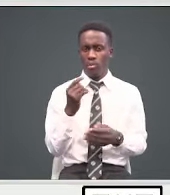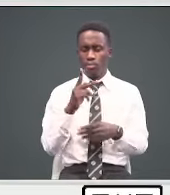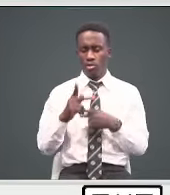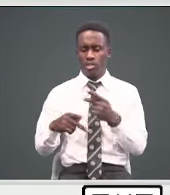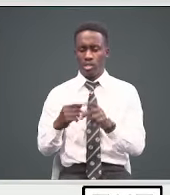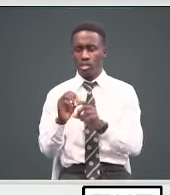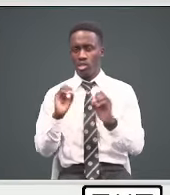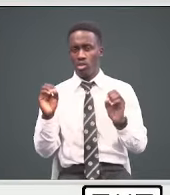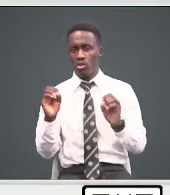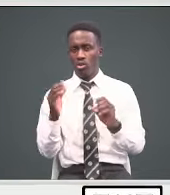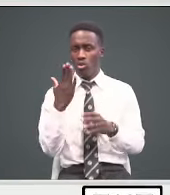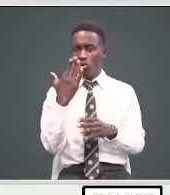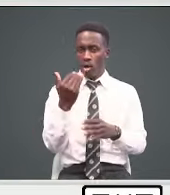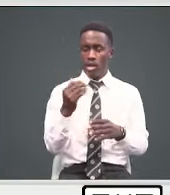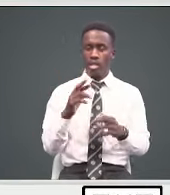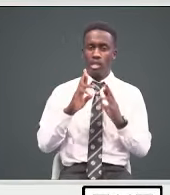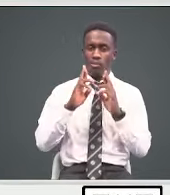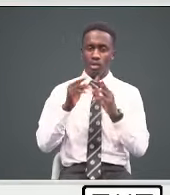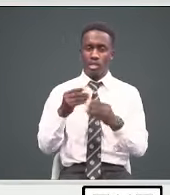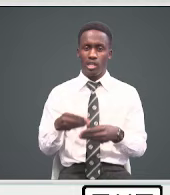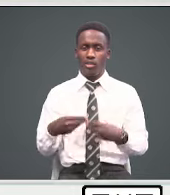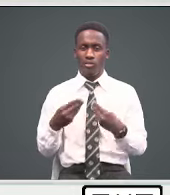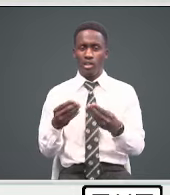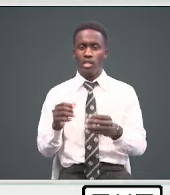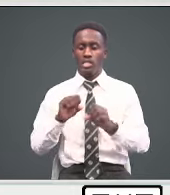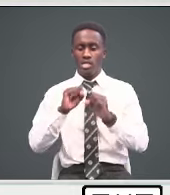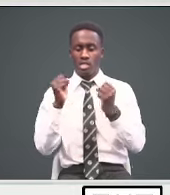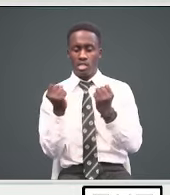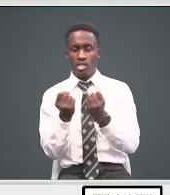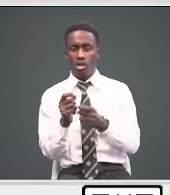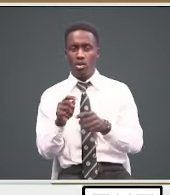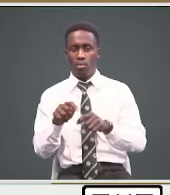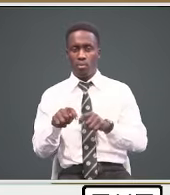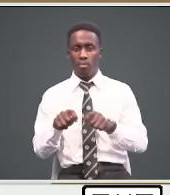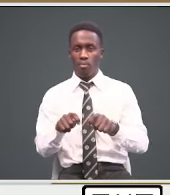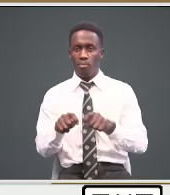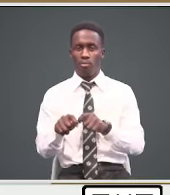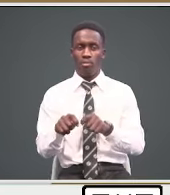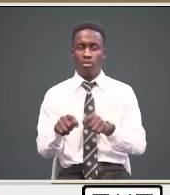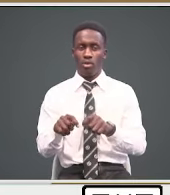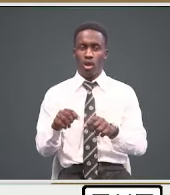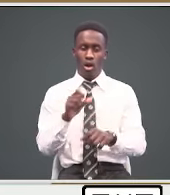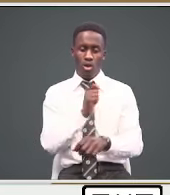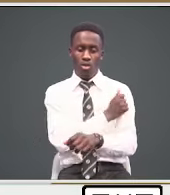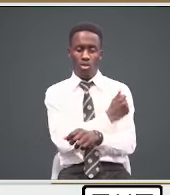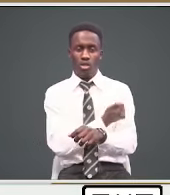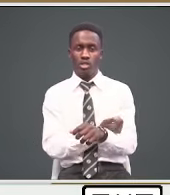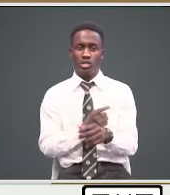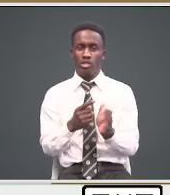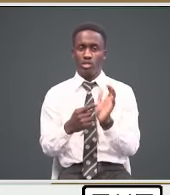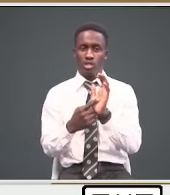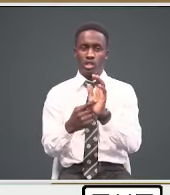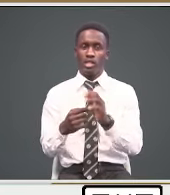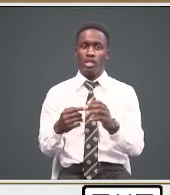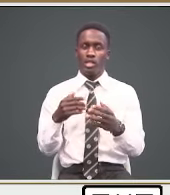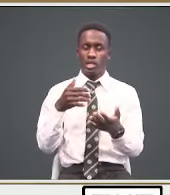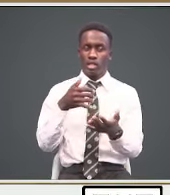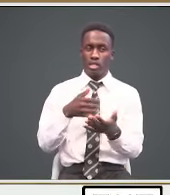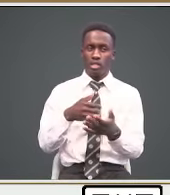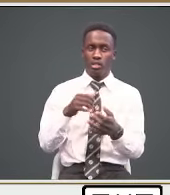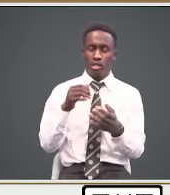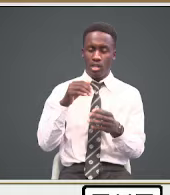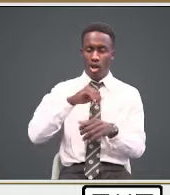of 2023 by the Sacco Society's Regulatory Authority, SASRA, showcasing a thriving sector with over